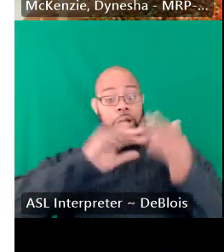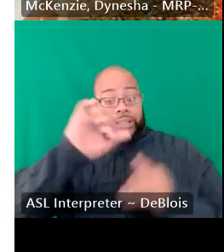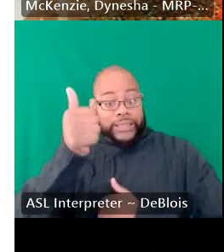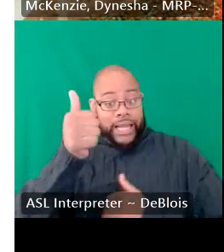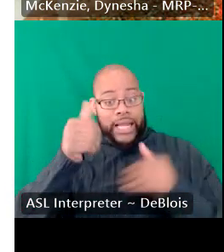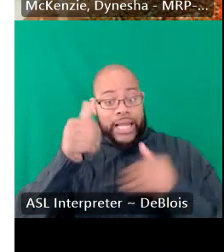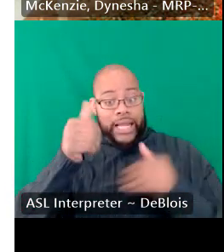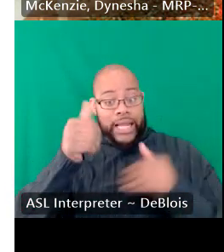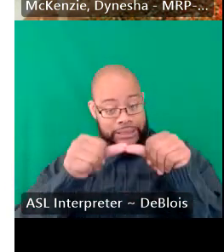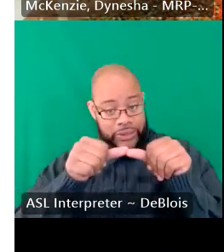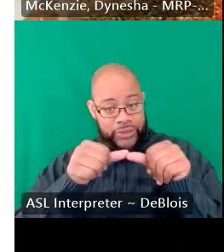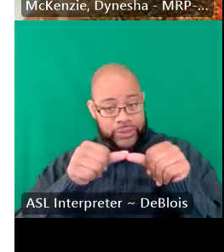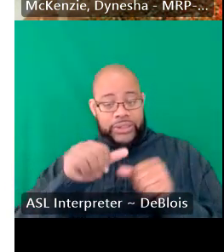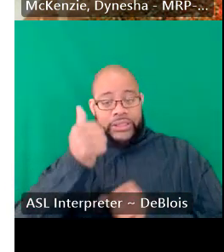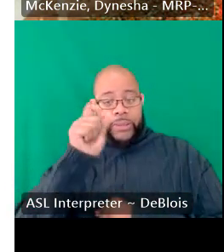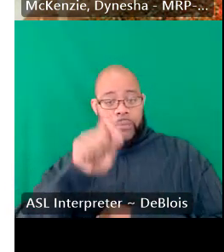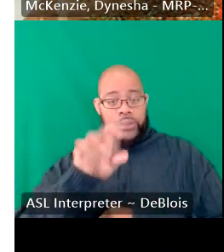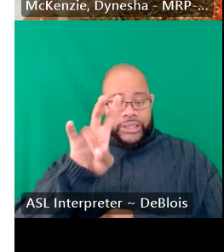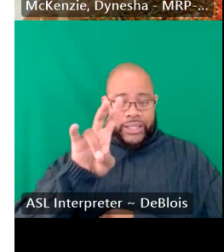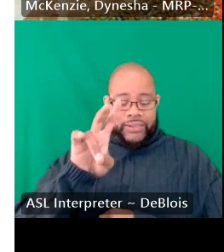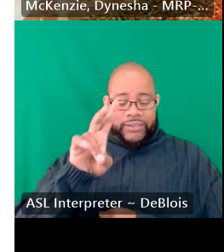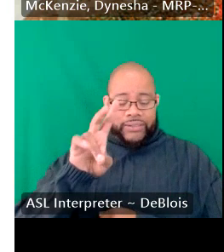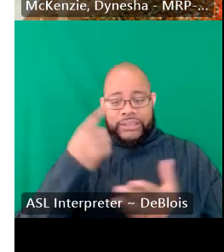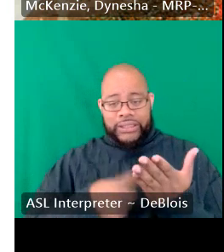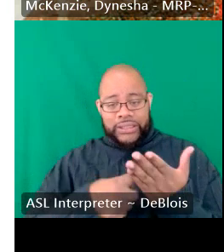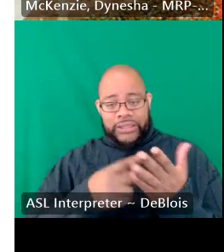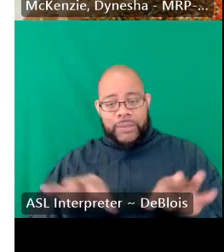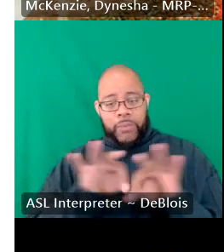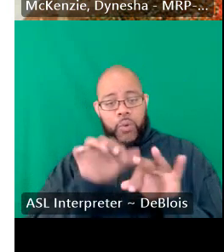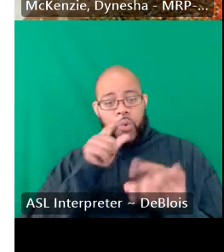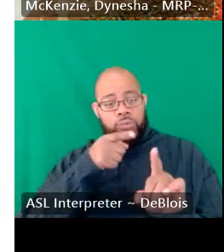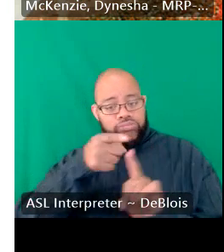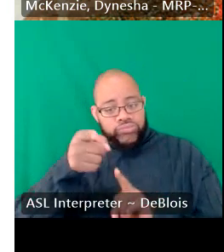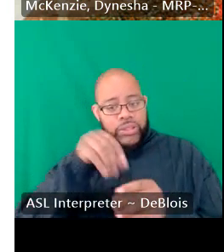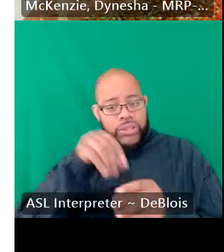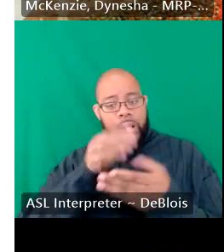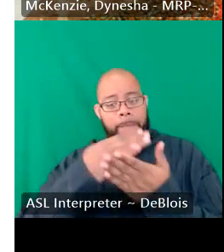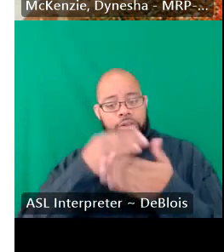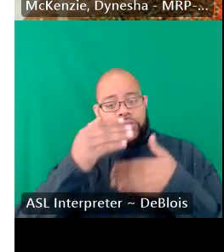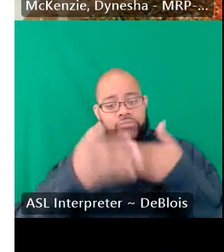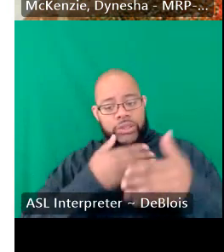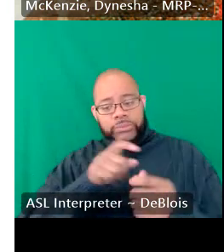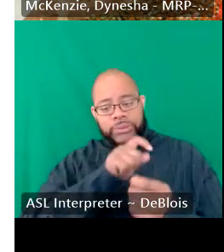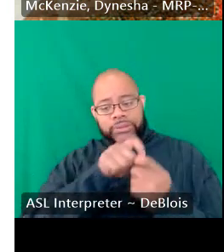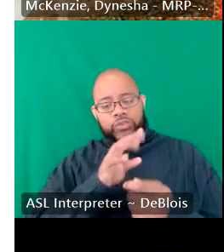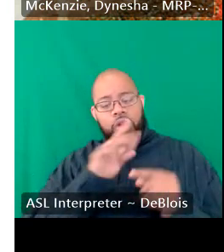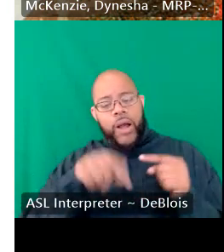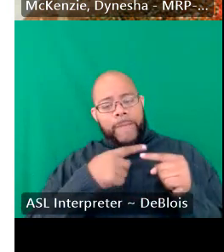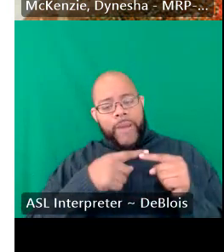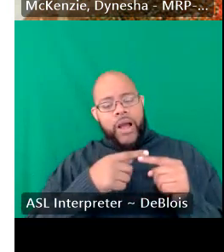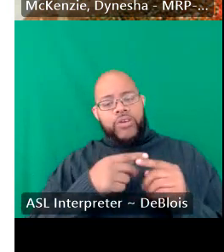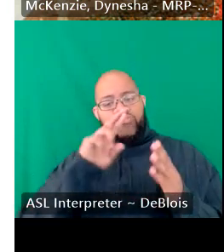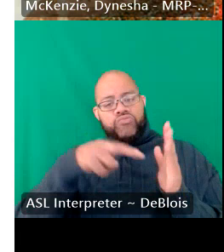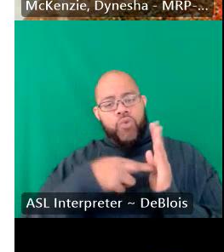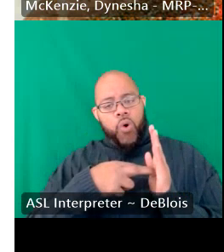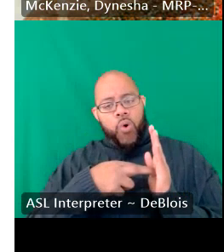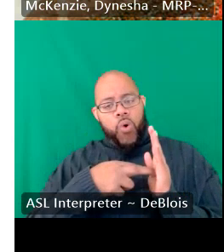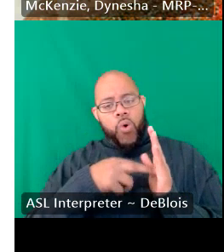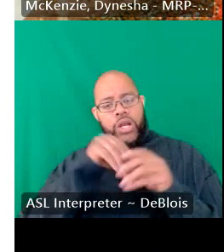in 10.7, going over the key players in the budget process, and it specifically talks about the role and interrelationship